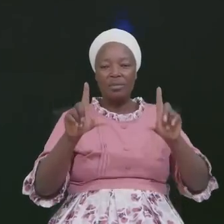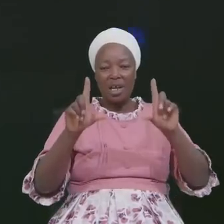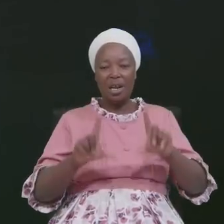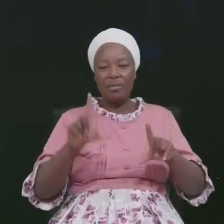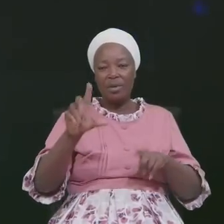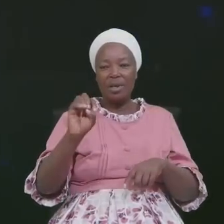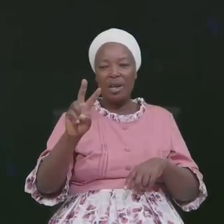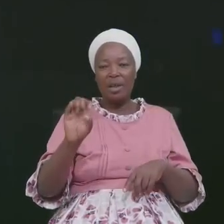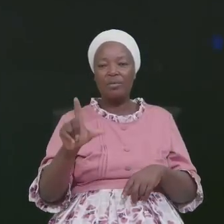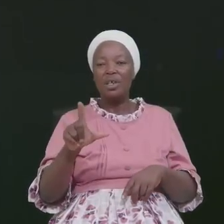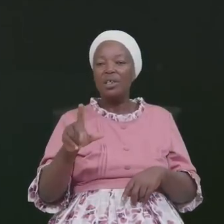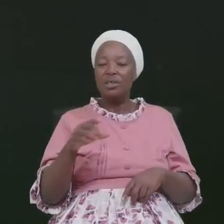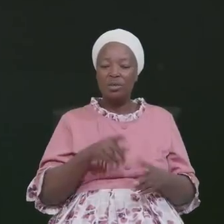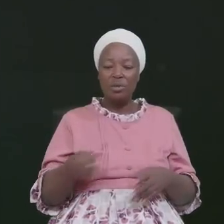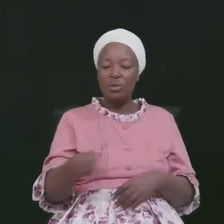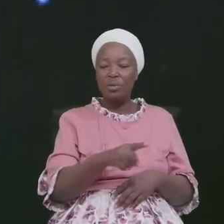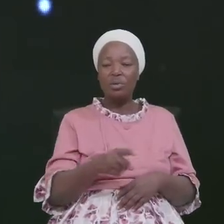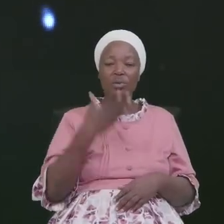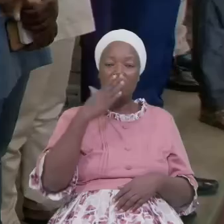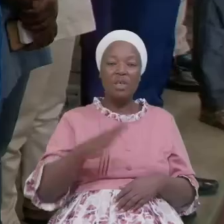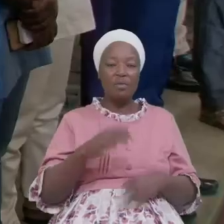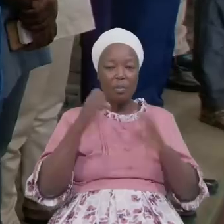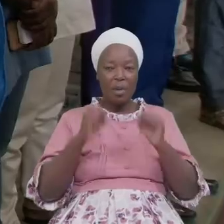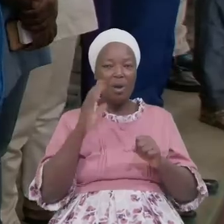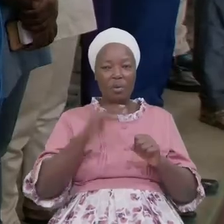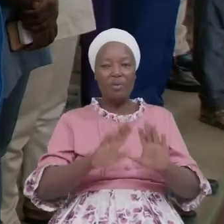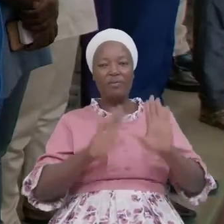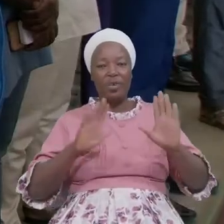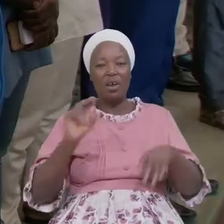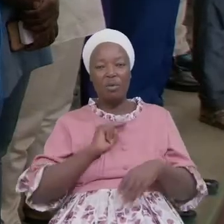Those evil powers will fear us.